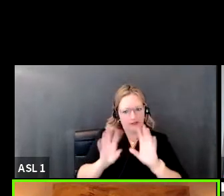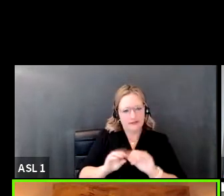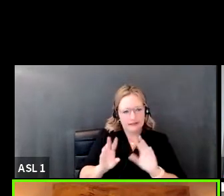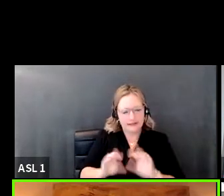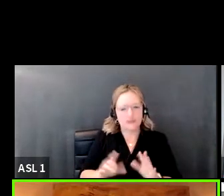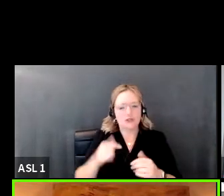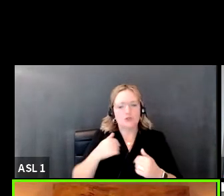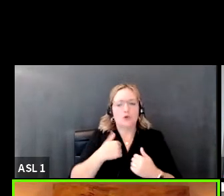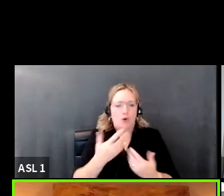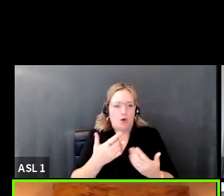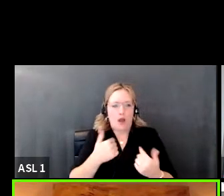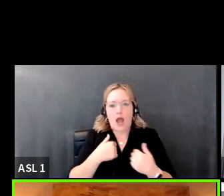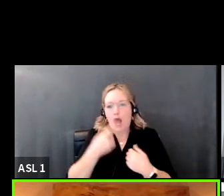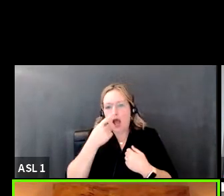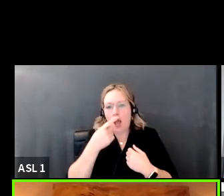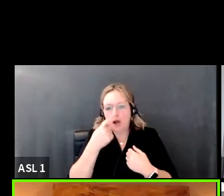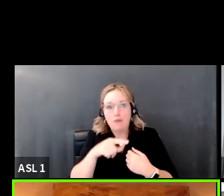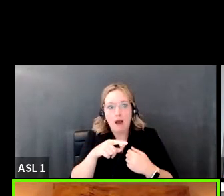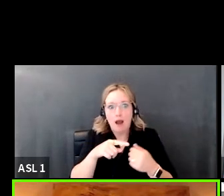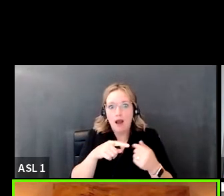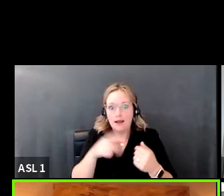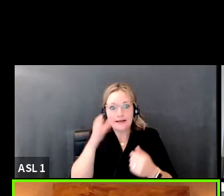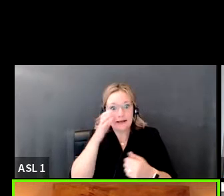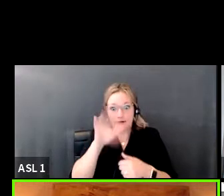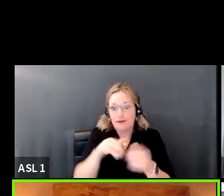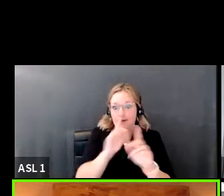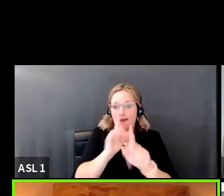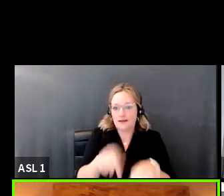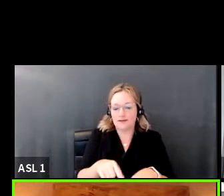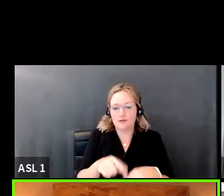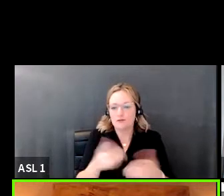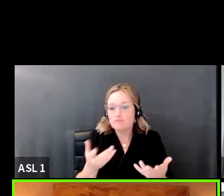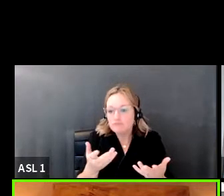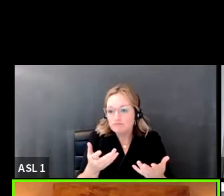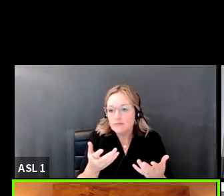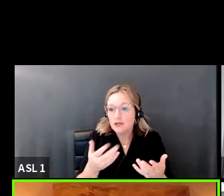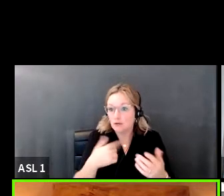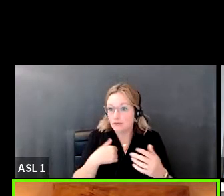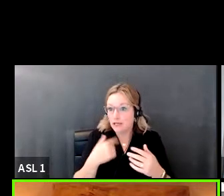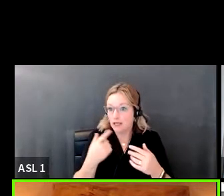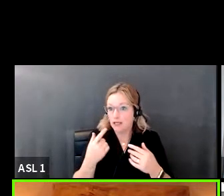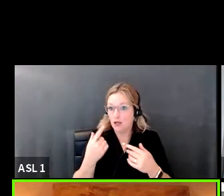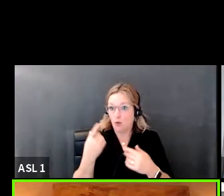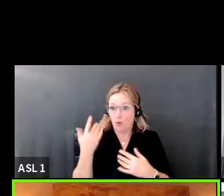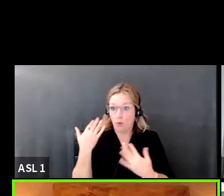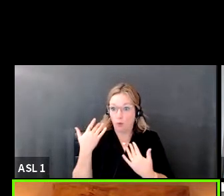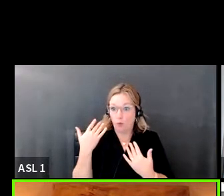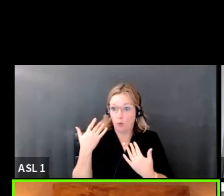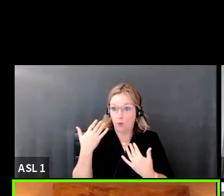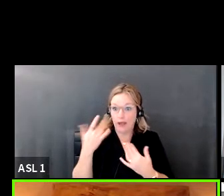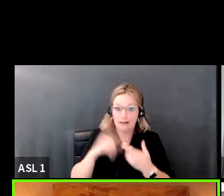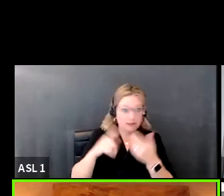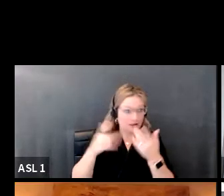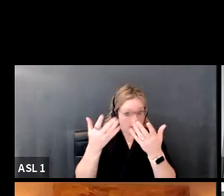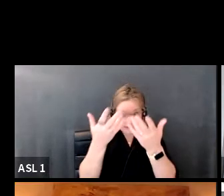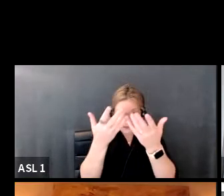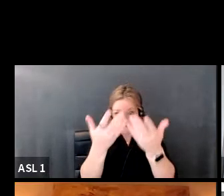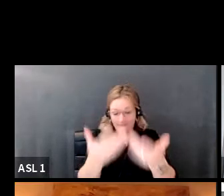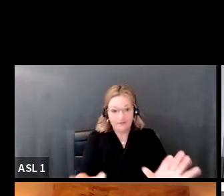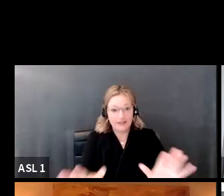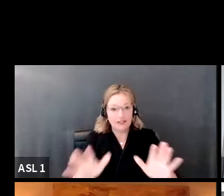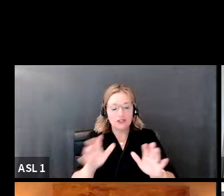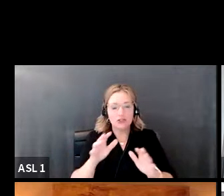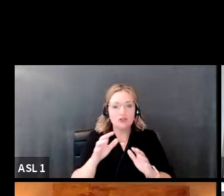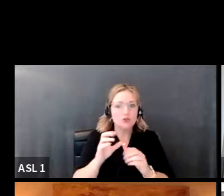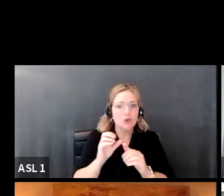so i would like to hear the answer to that question i don't know if you want me to hold that question until after delegations or it's a